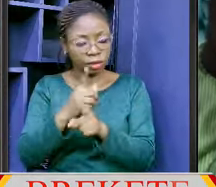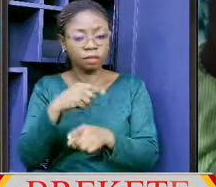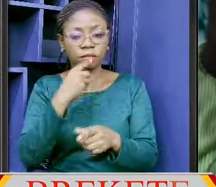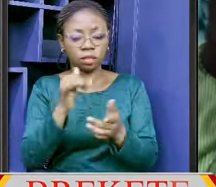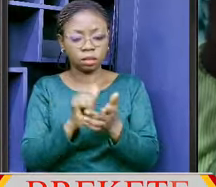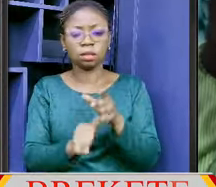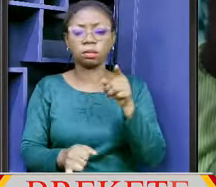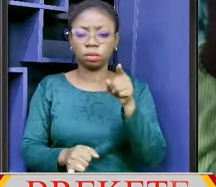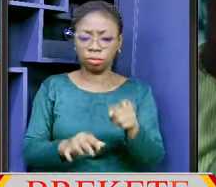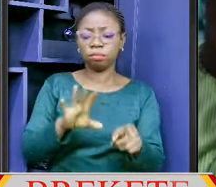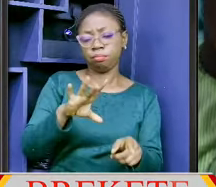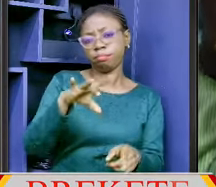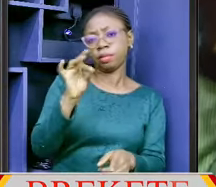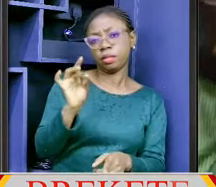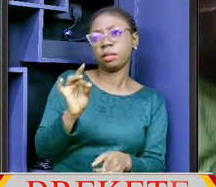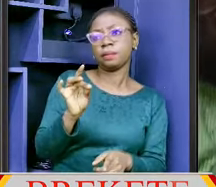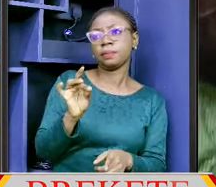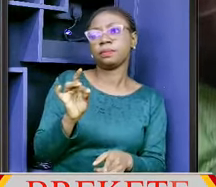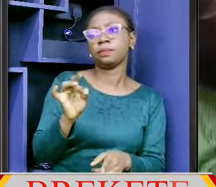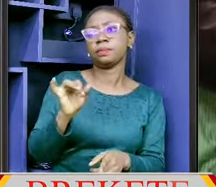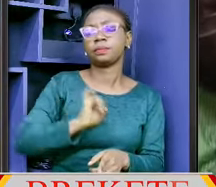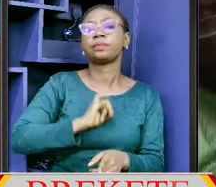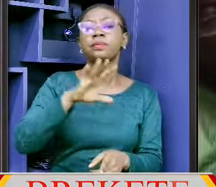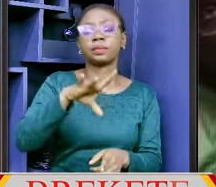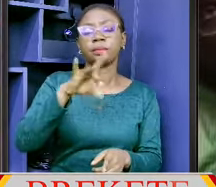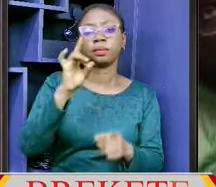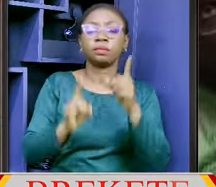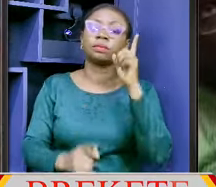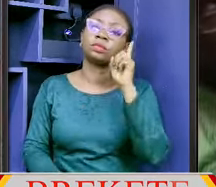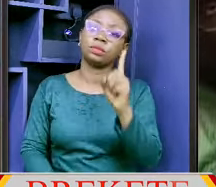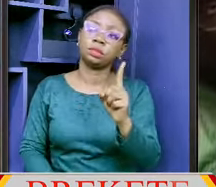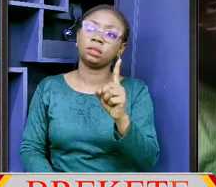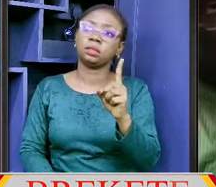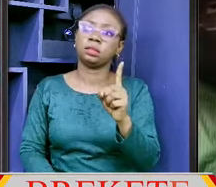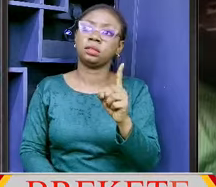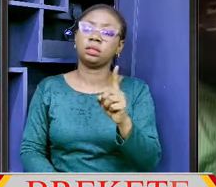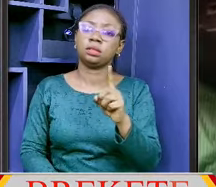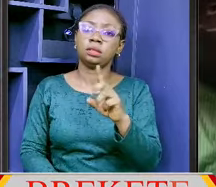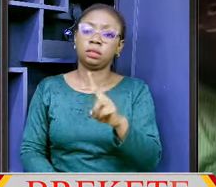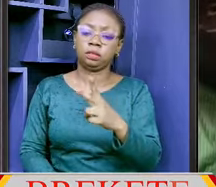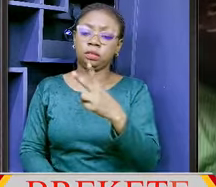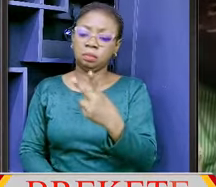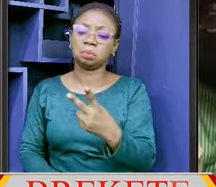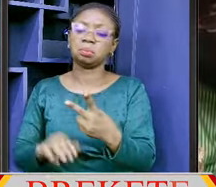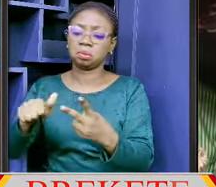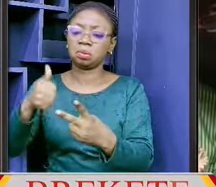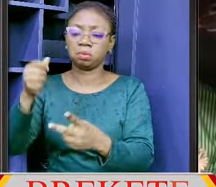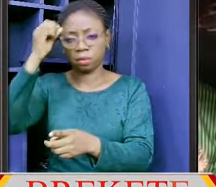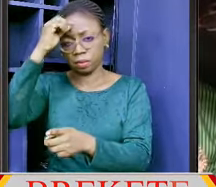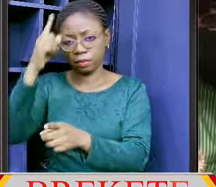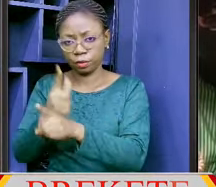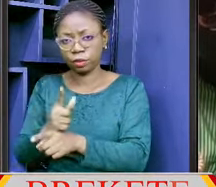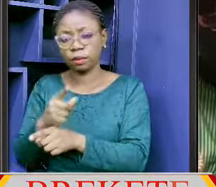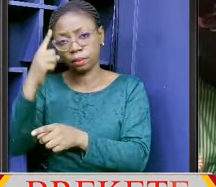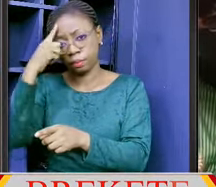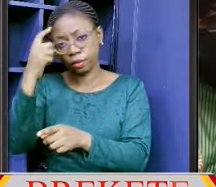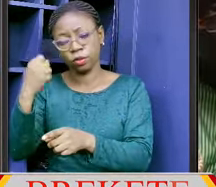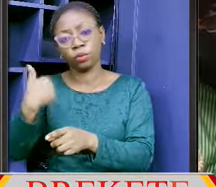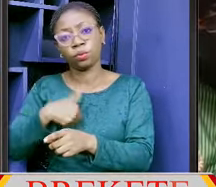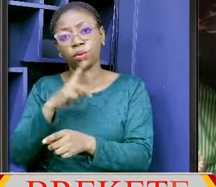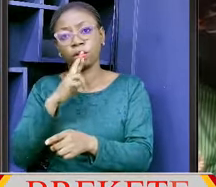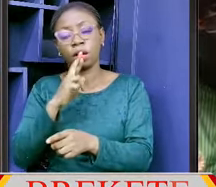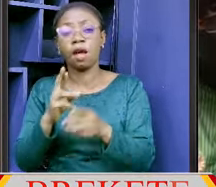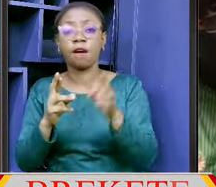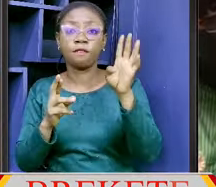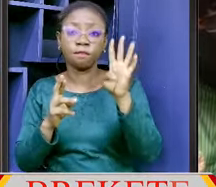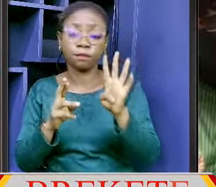you pick. I choose one, seconded by the other of my brother, because we are four men. Sorry, I will not say